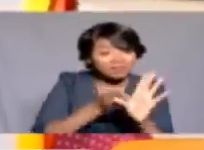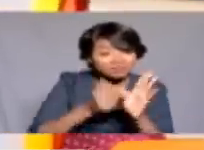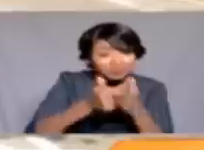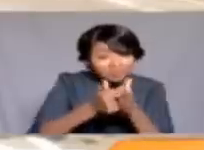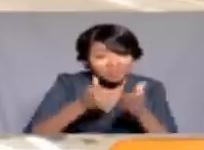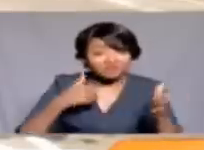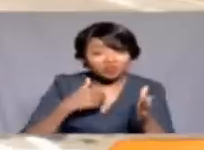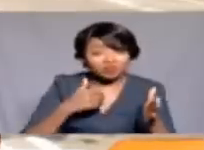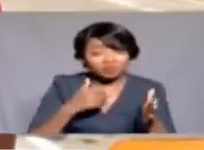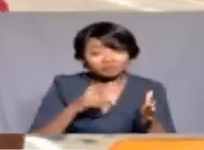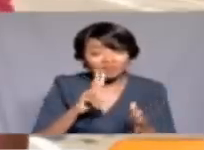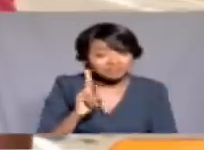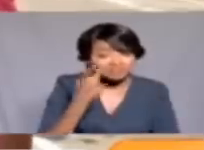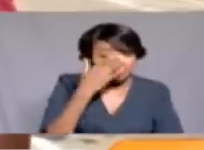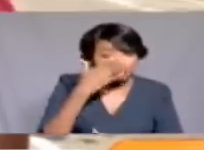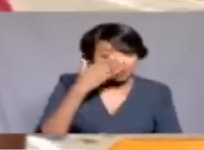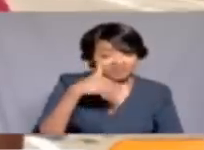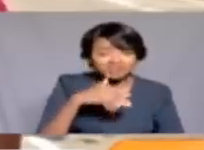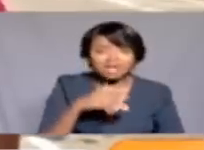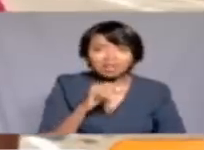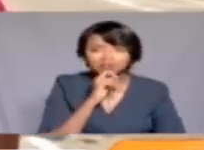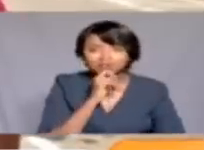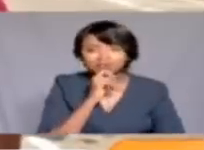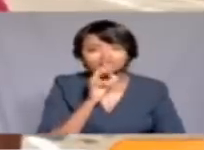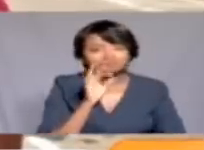phase? Only for